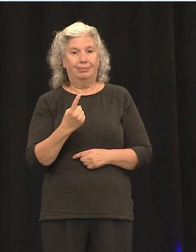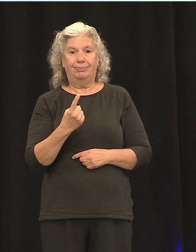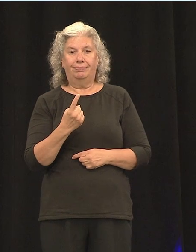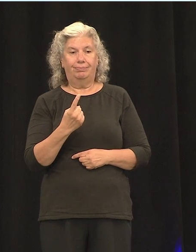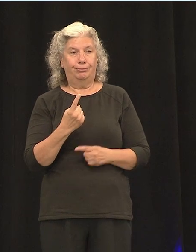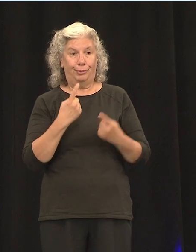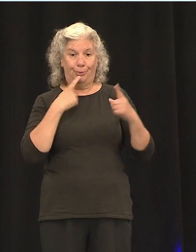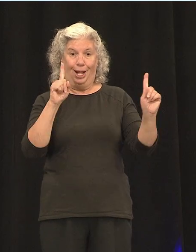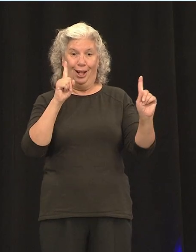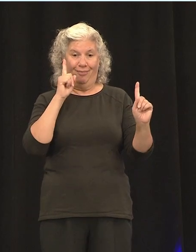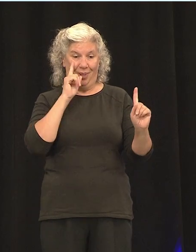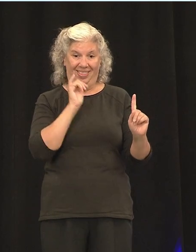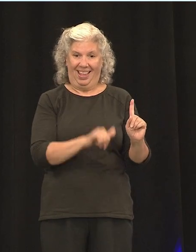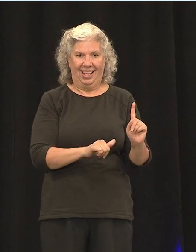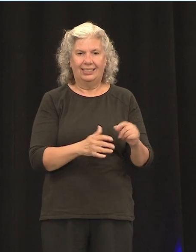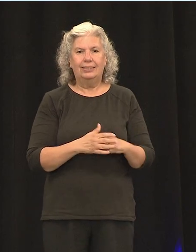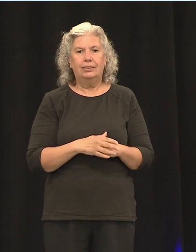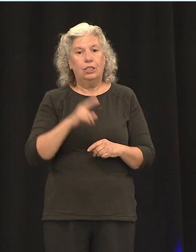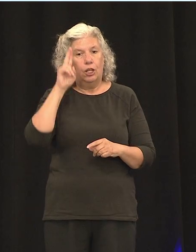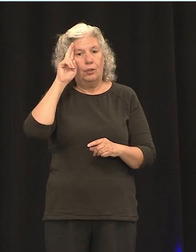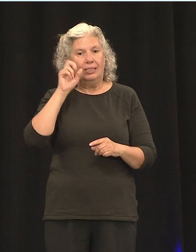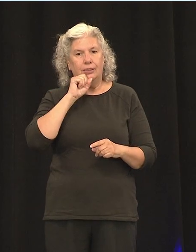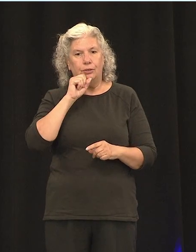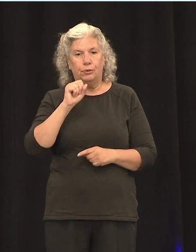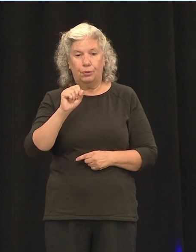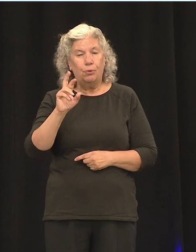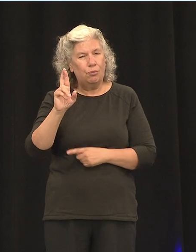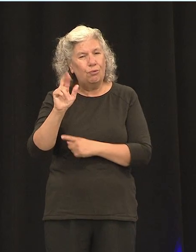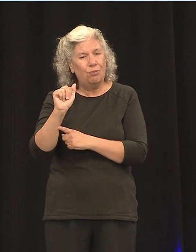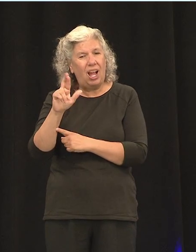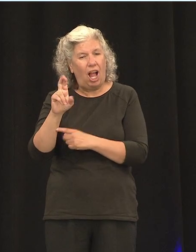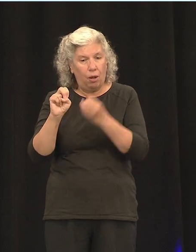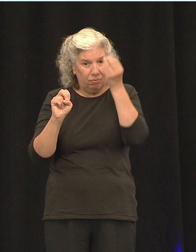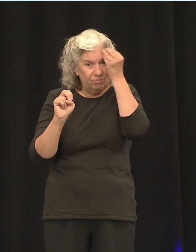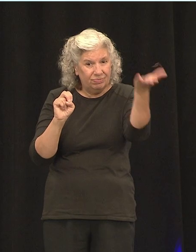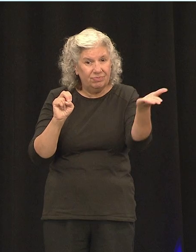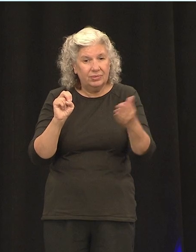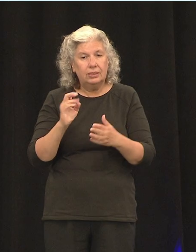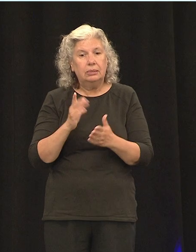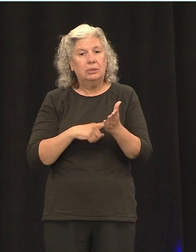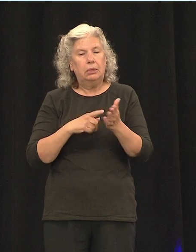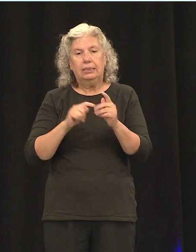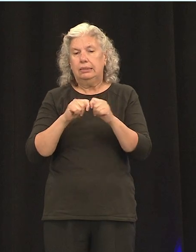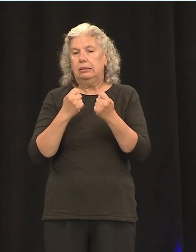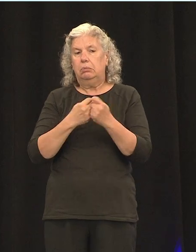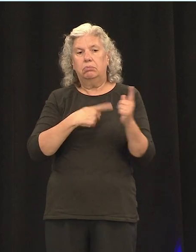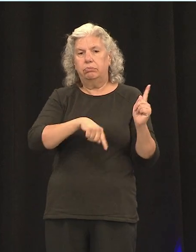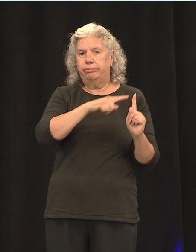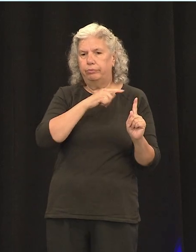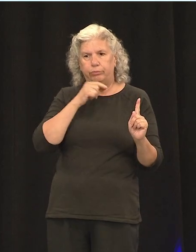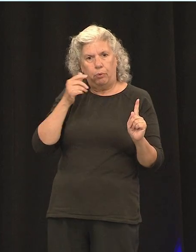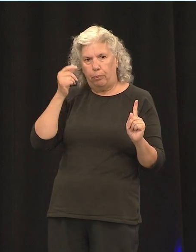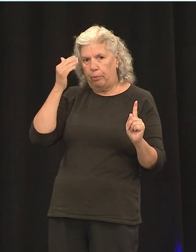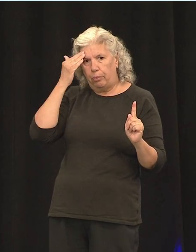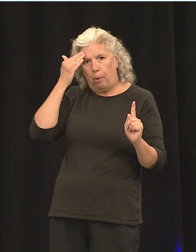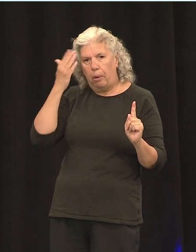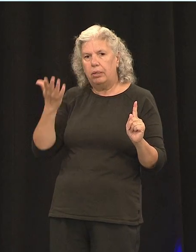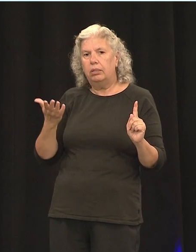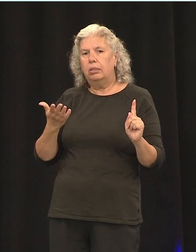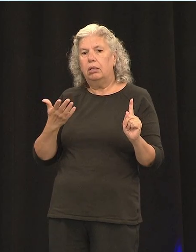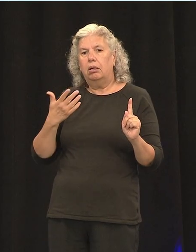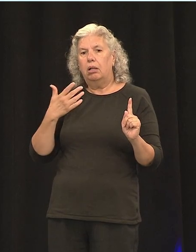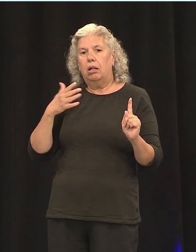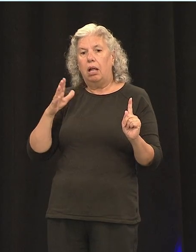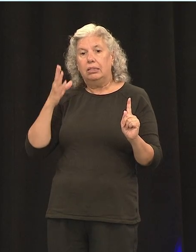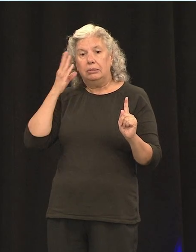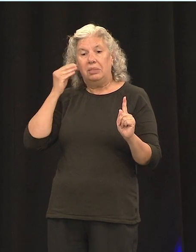the team may not know. And so, or they may have had another child with Usher syndrome in the district or know somebody and say, well,